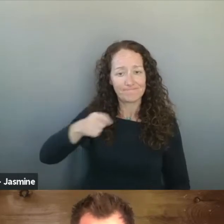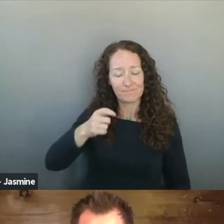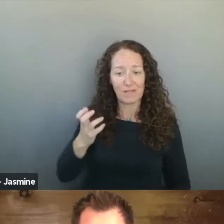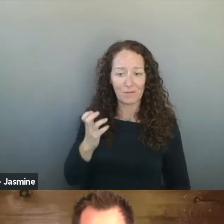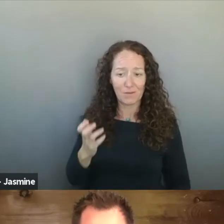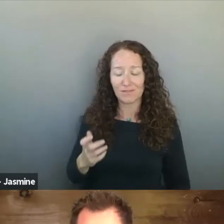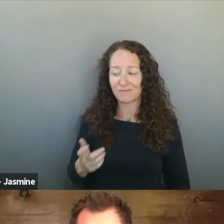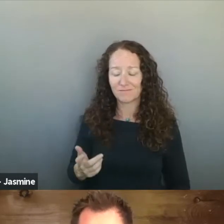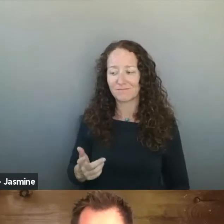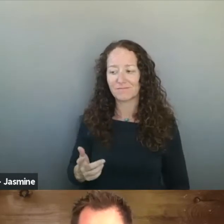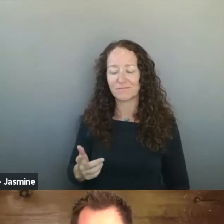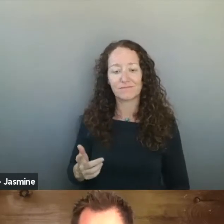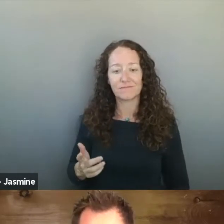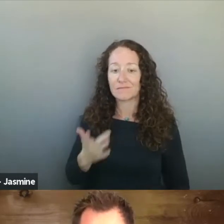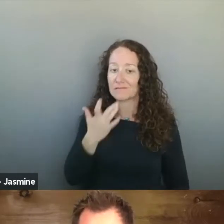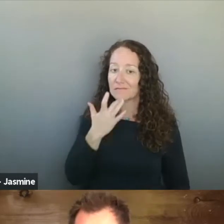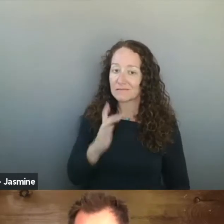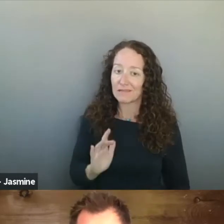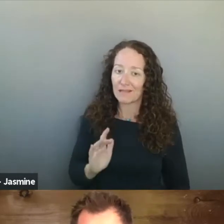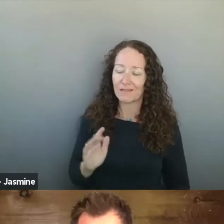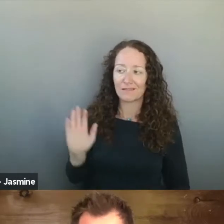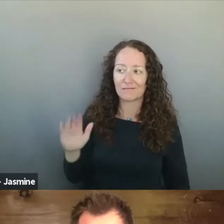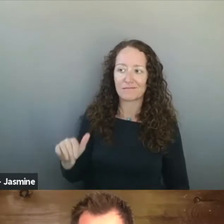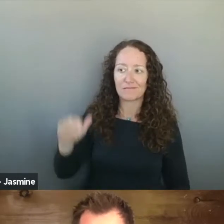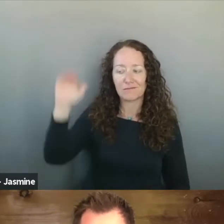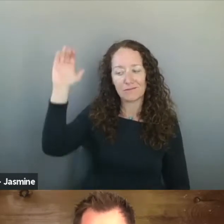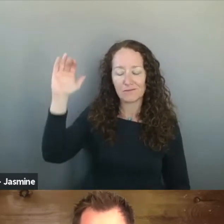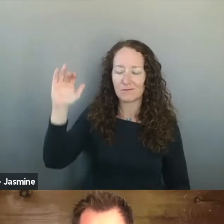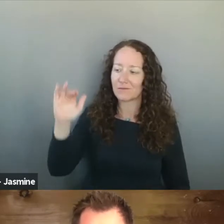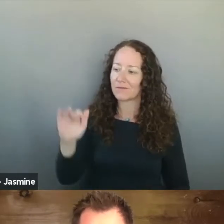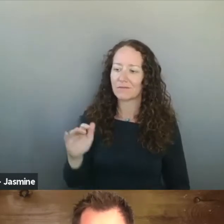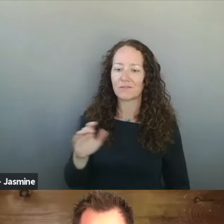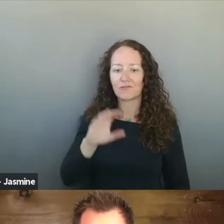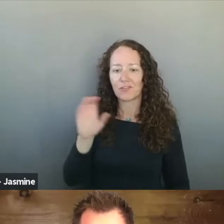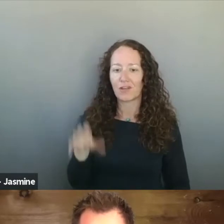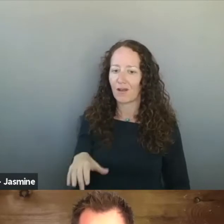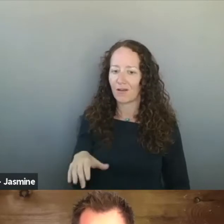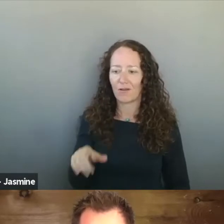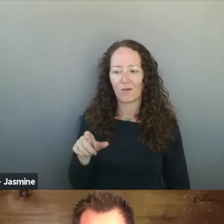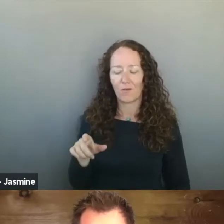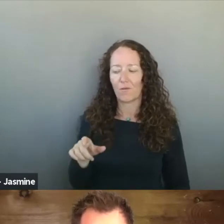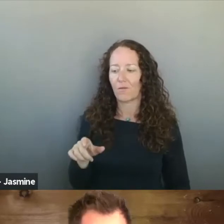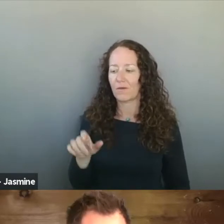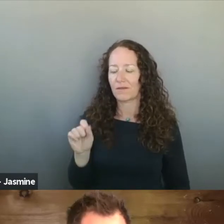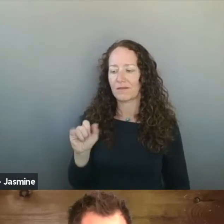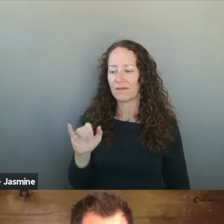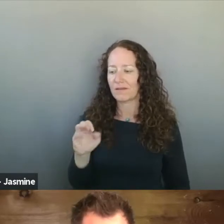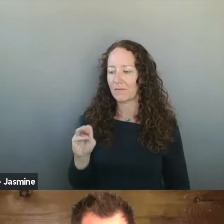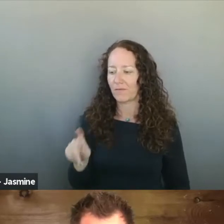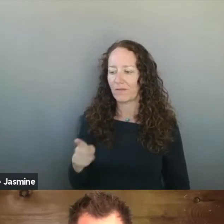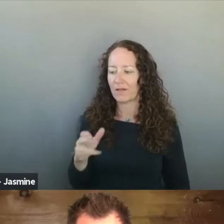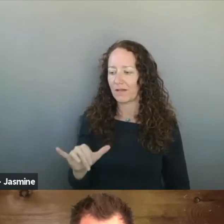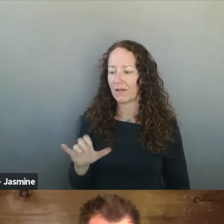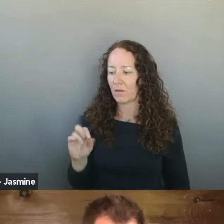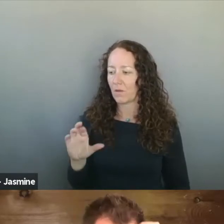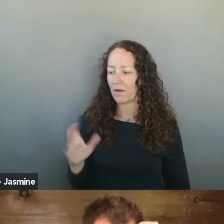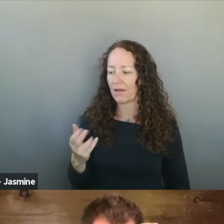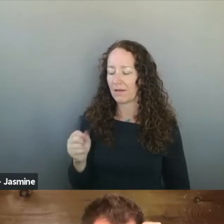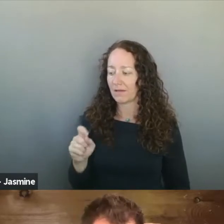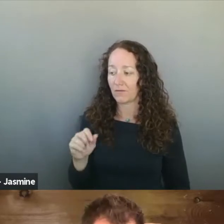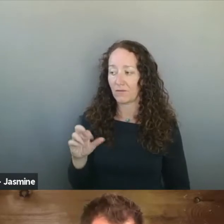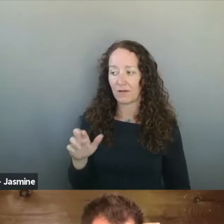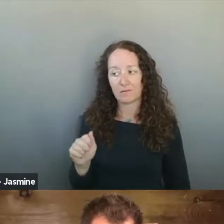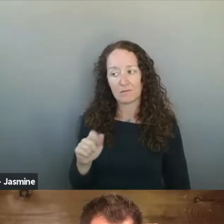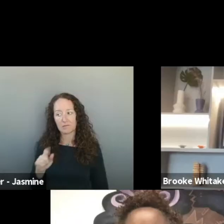of music, the Chicago Symphony Orchestra, I did not become the next conductor of the Chicago Symphony Orchestra, but discovered